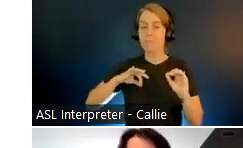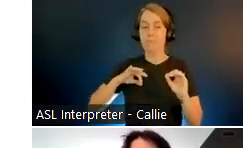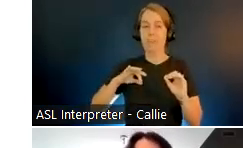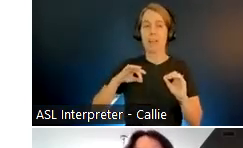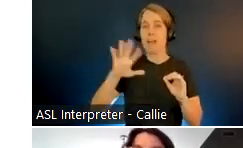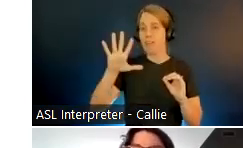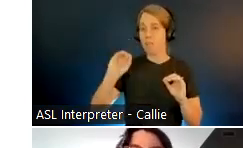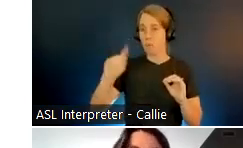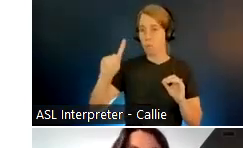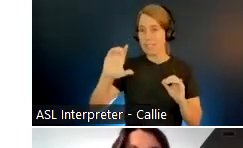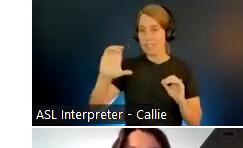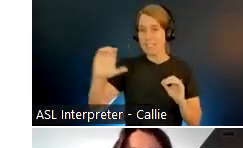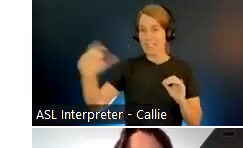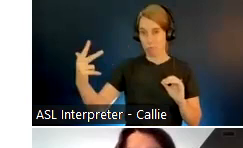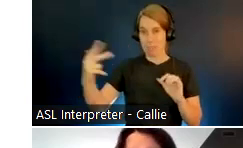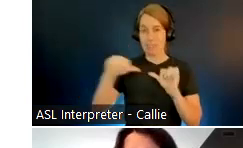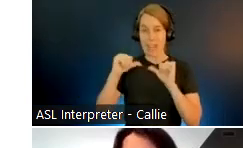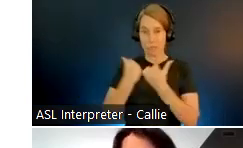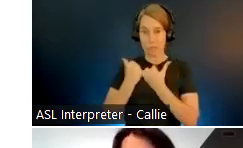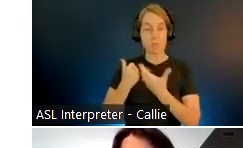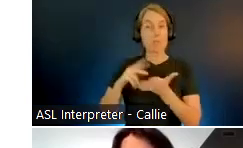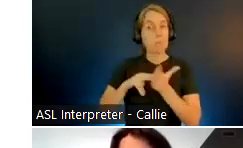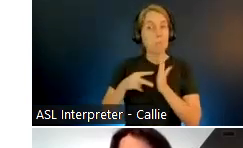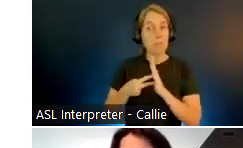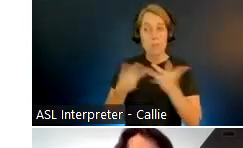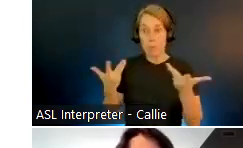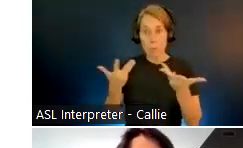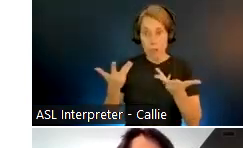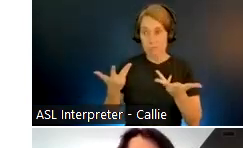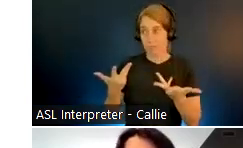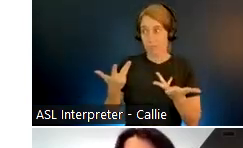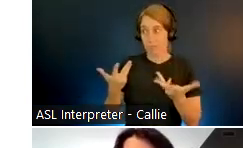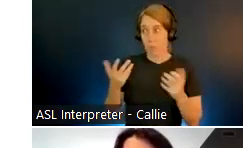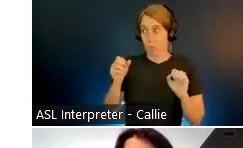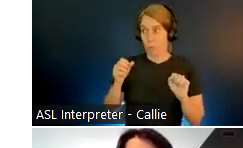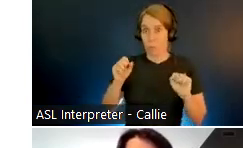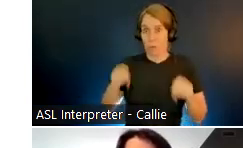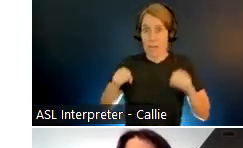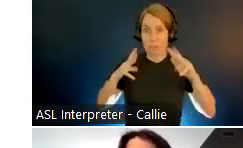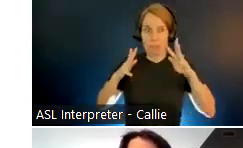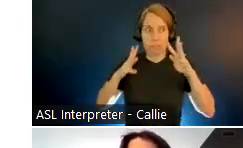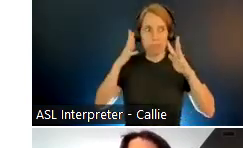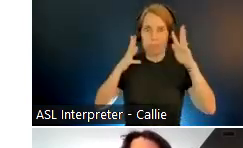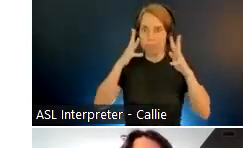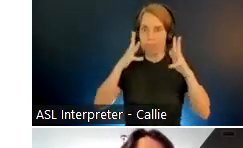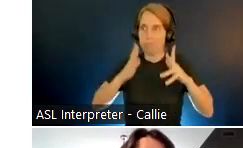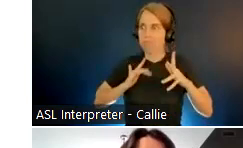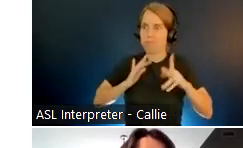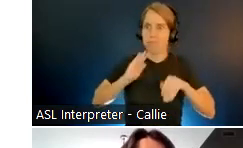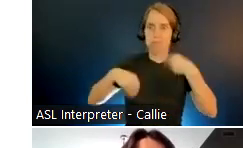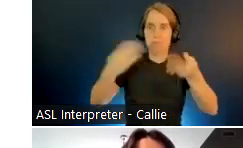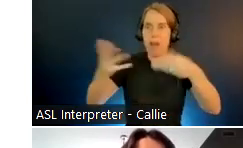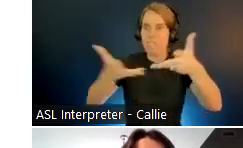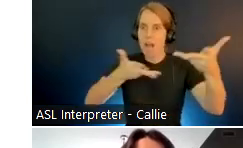501c3, which means that we can really be innovative in what we provide. And a lot of times we've been able